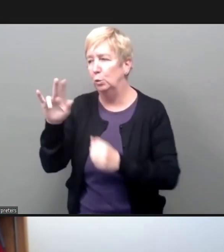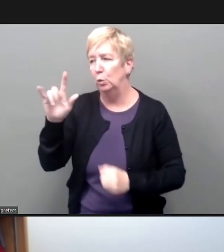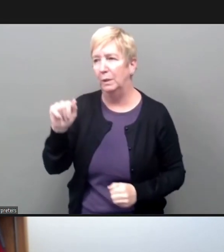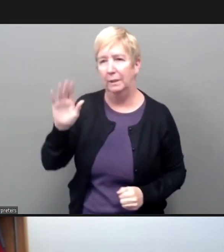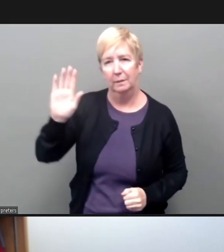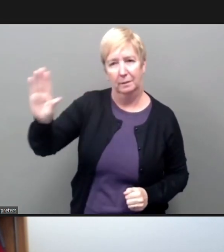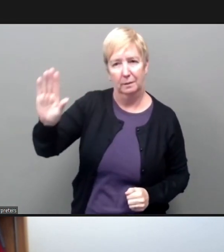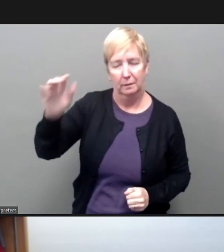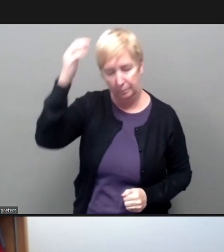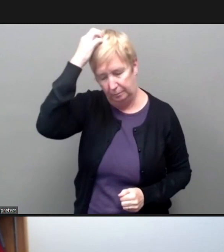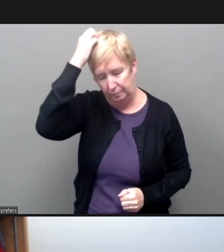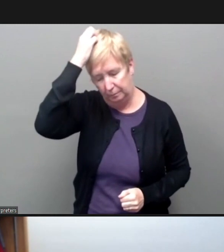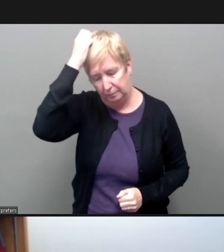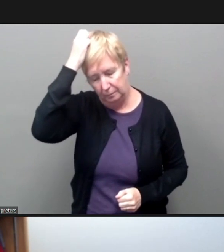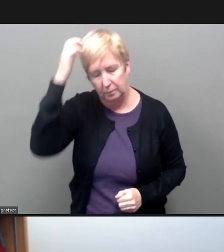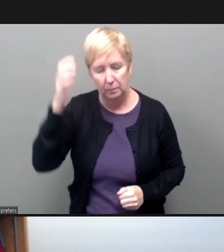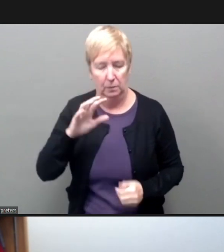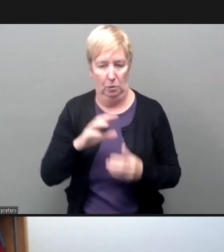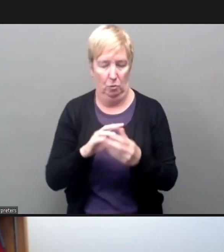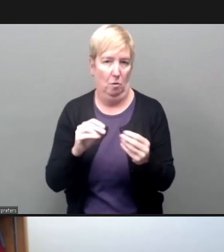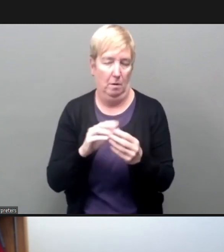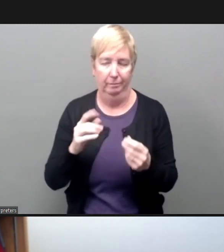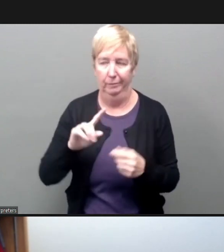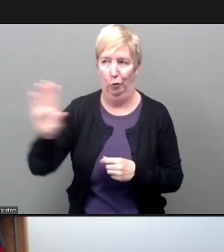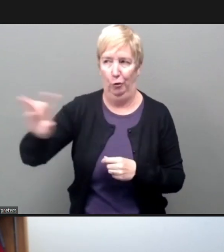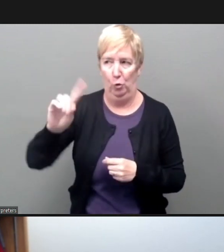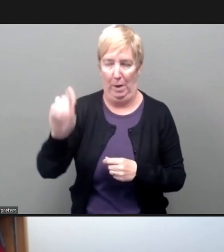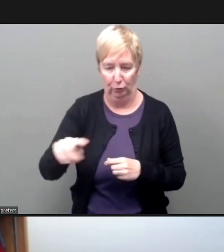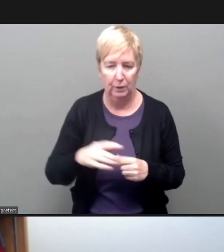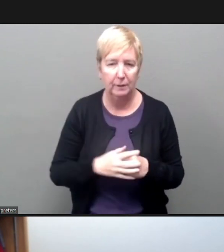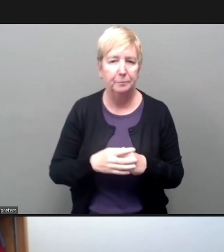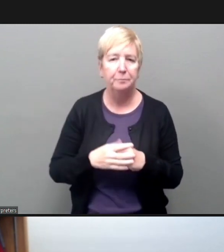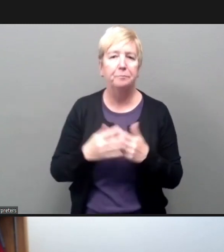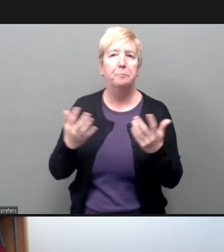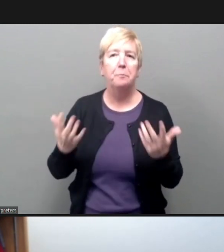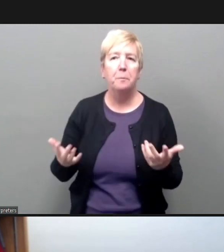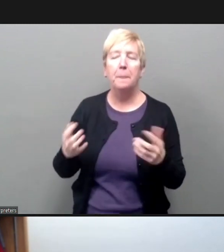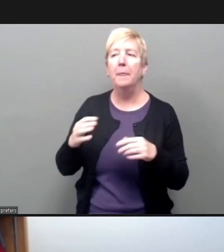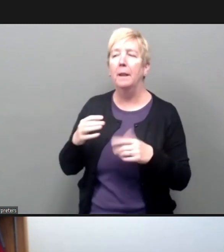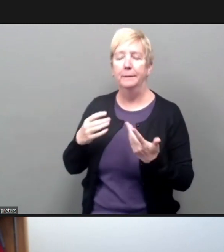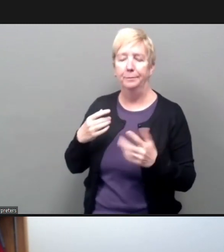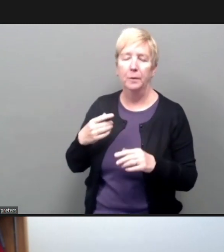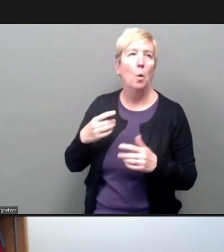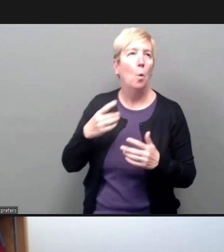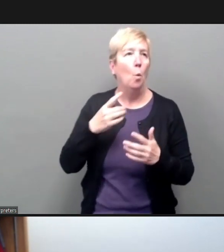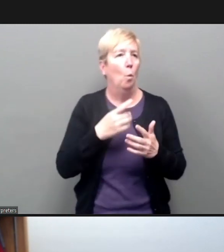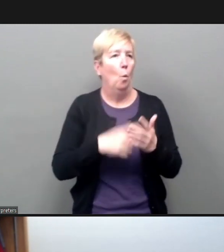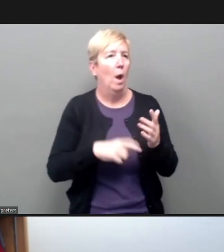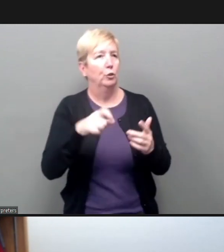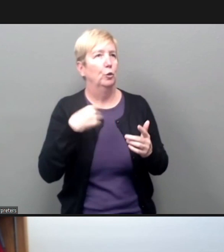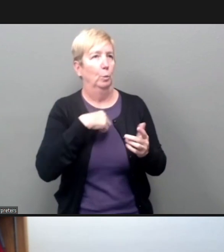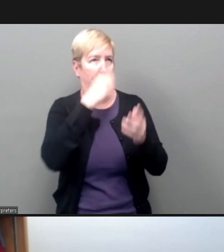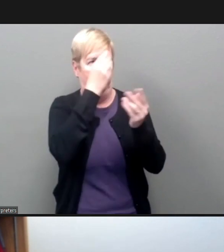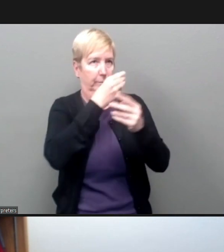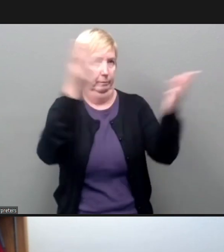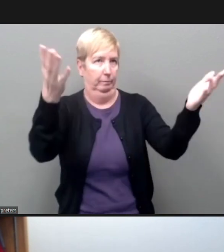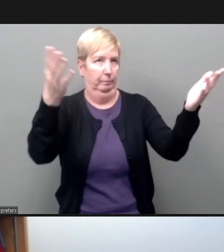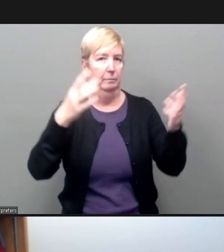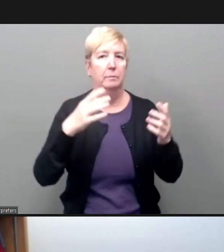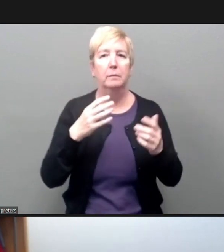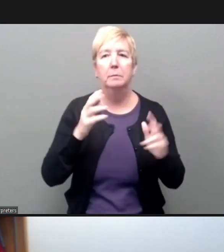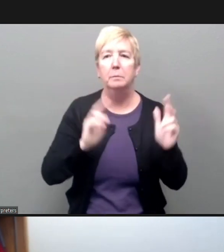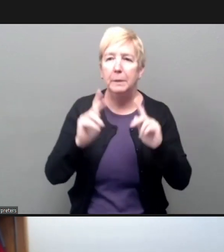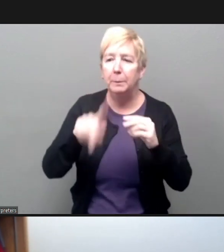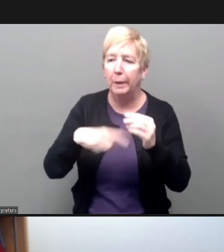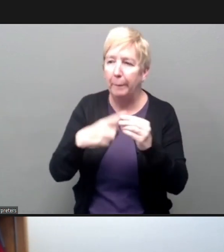maybe just broadly the question is, what are you sort of telling New Mexicans about holidays? Should they anticipate